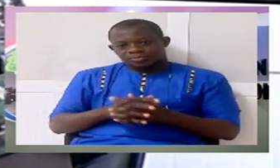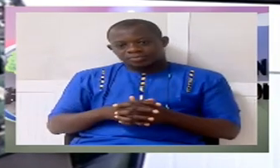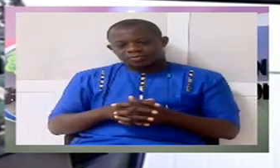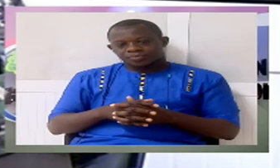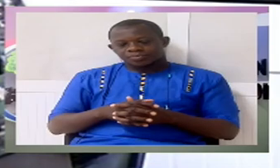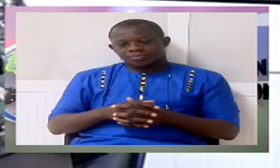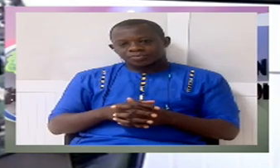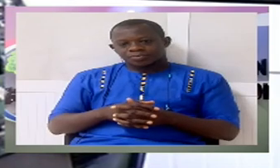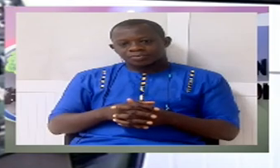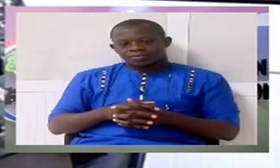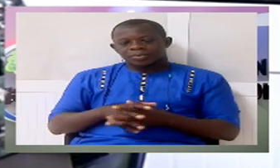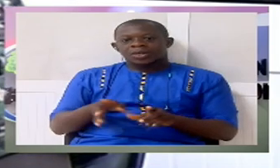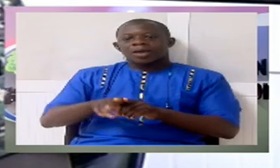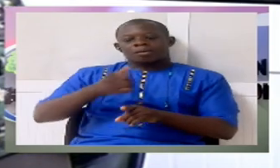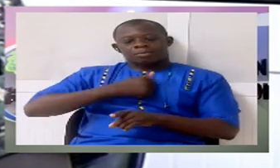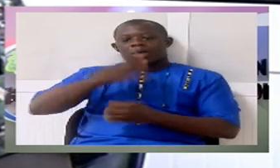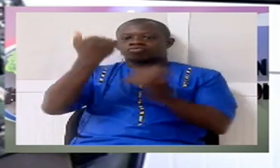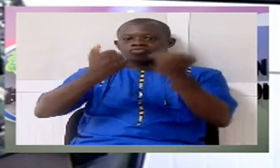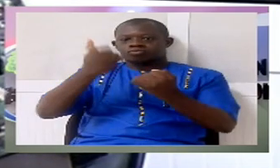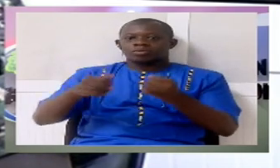the command vehicle.